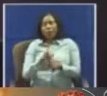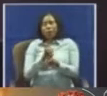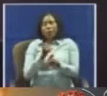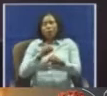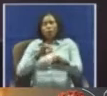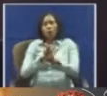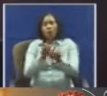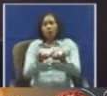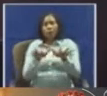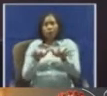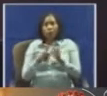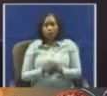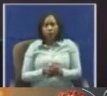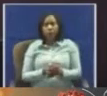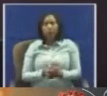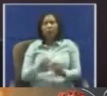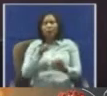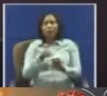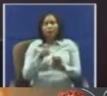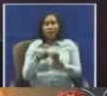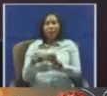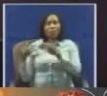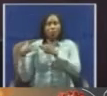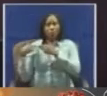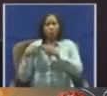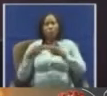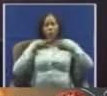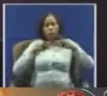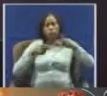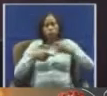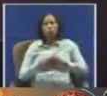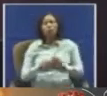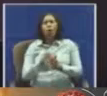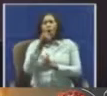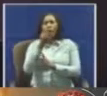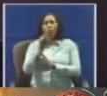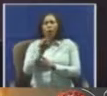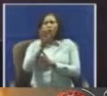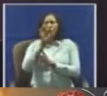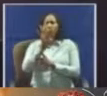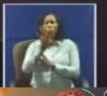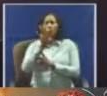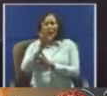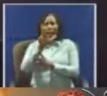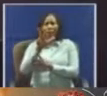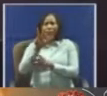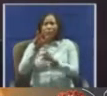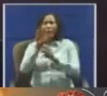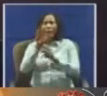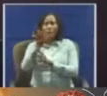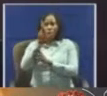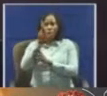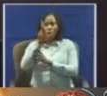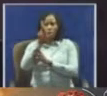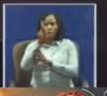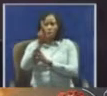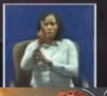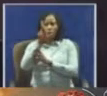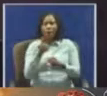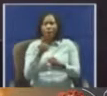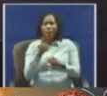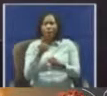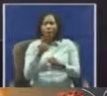did, however, report a net liability amount of 1.48 billion that's due to past retirement medical aid provisions,